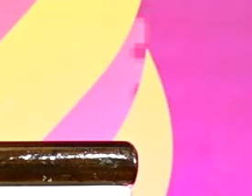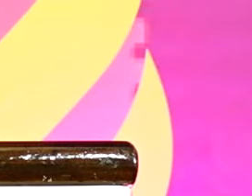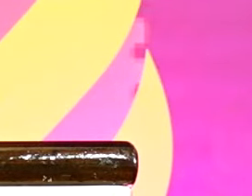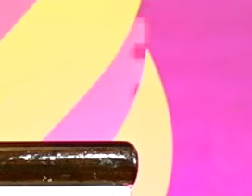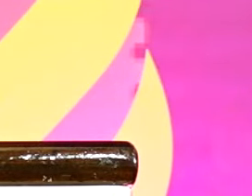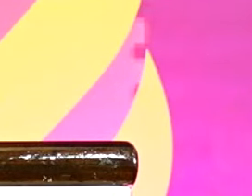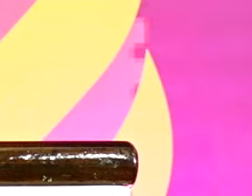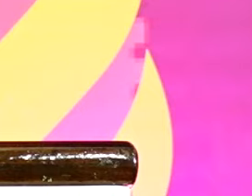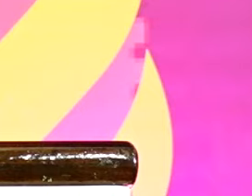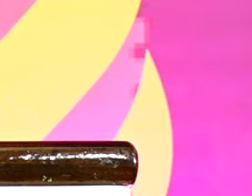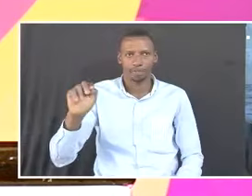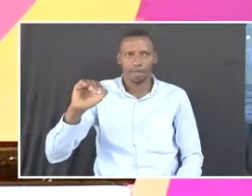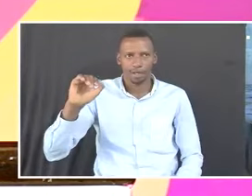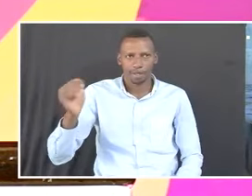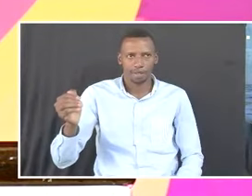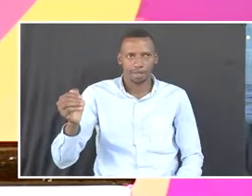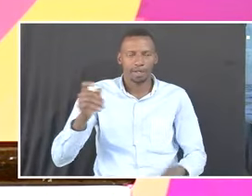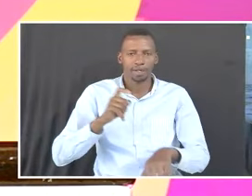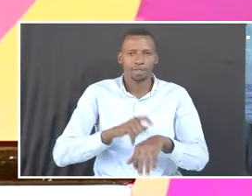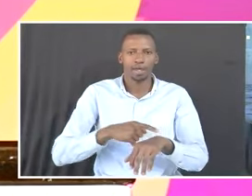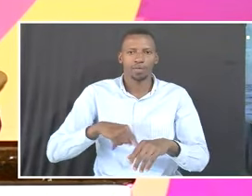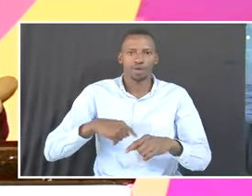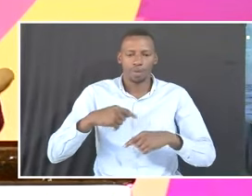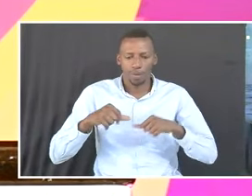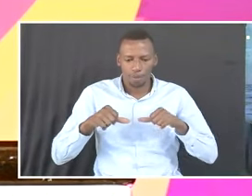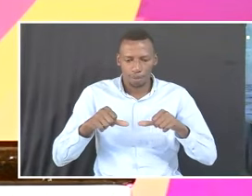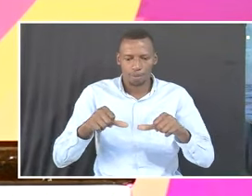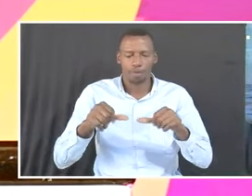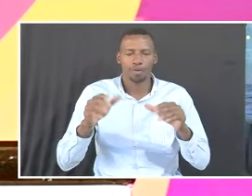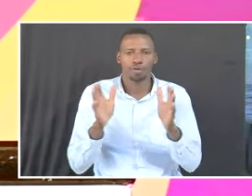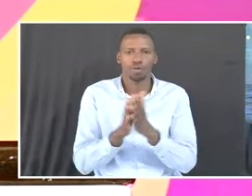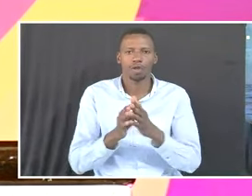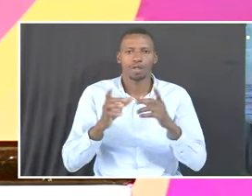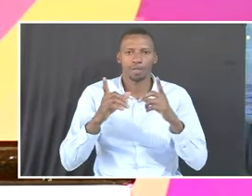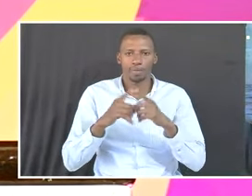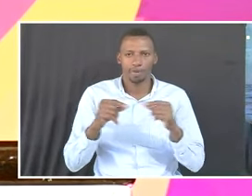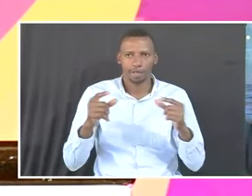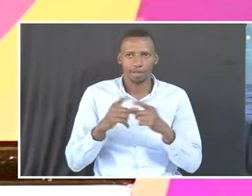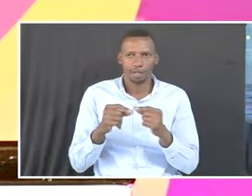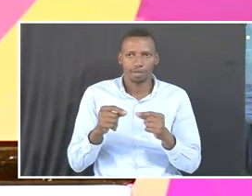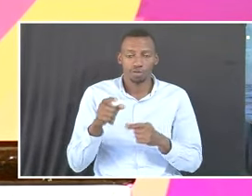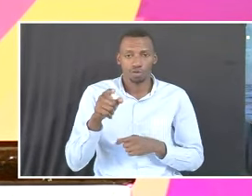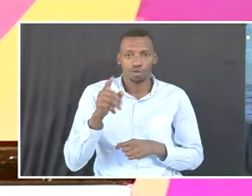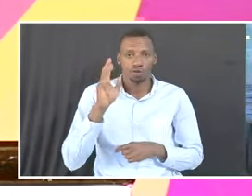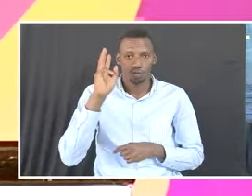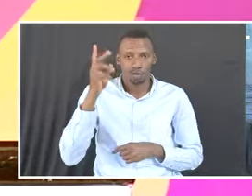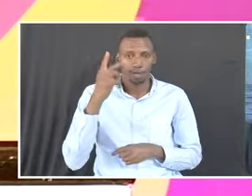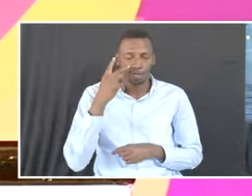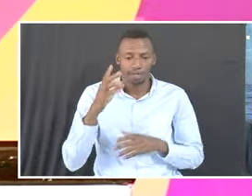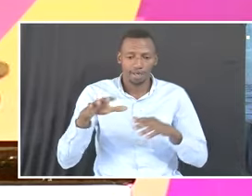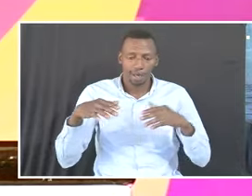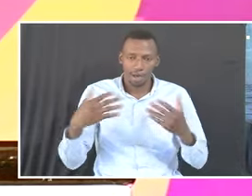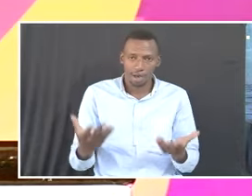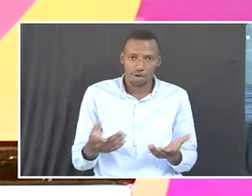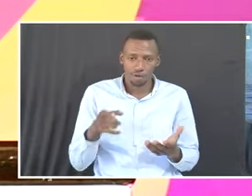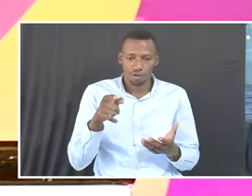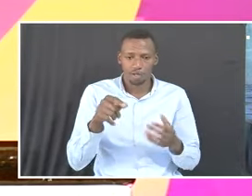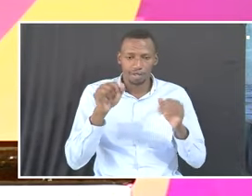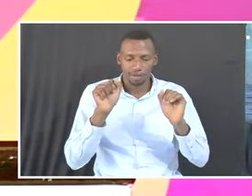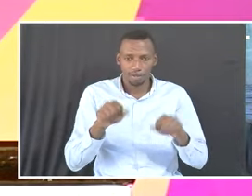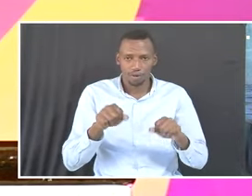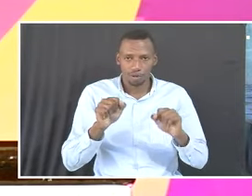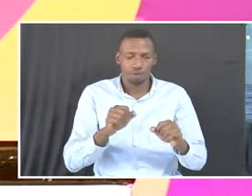Gomorrah. And as we continue with the message, we will see how it can apply to us in